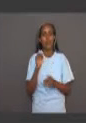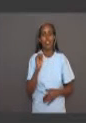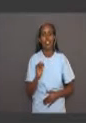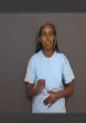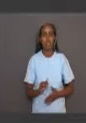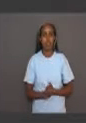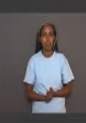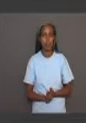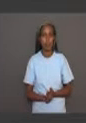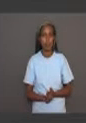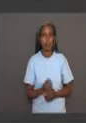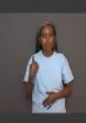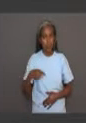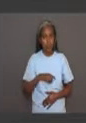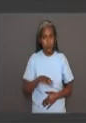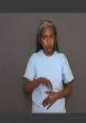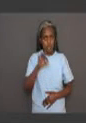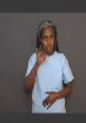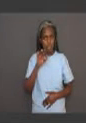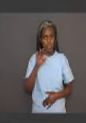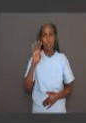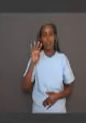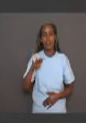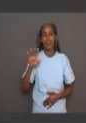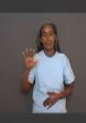integers. We get